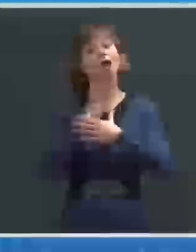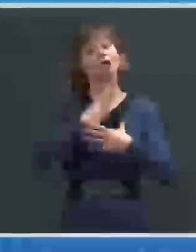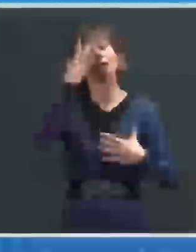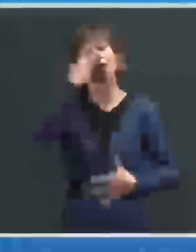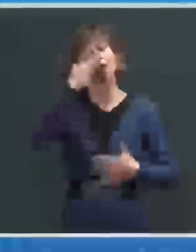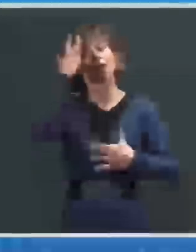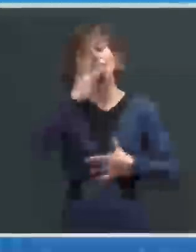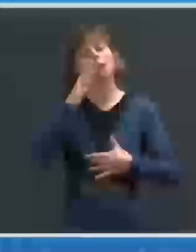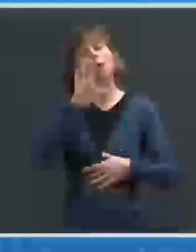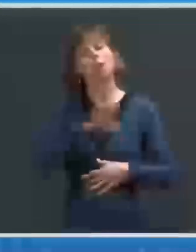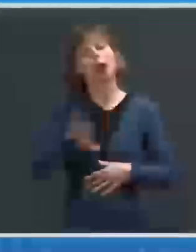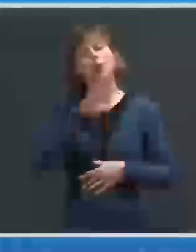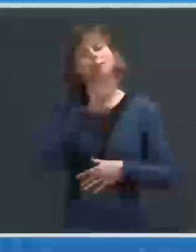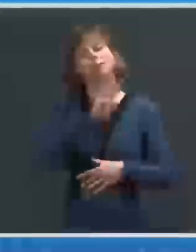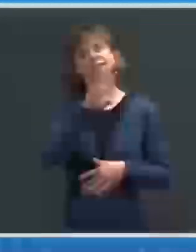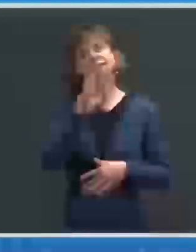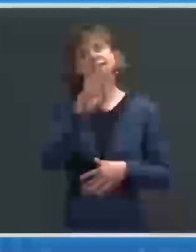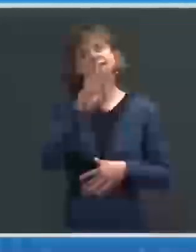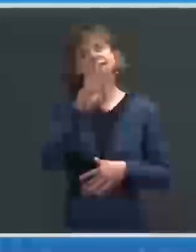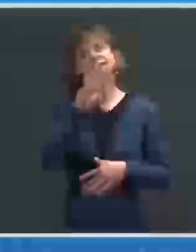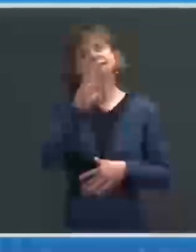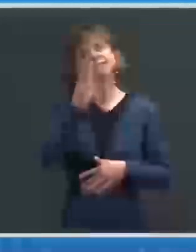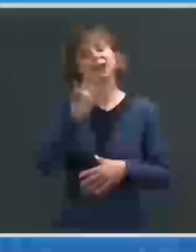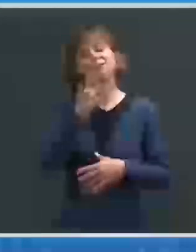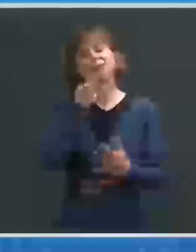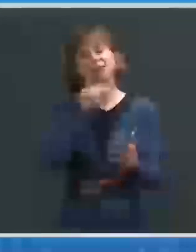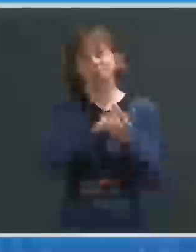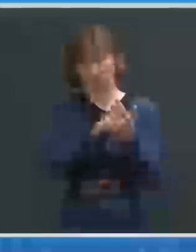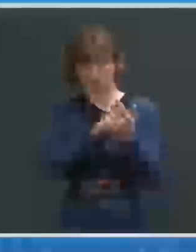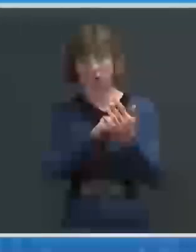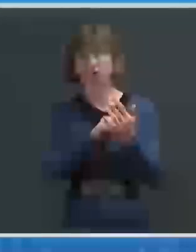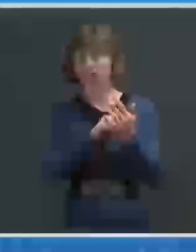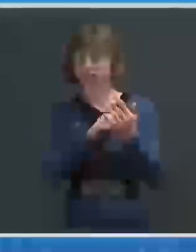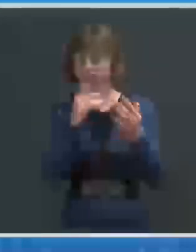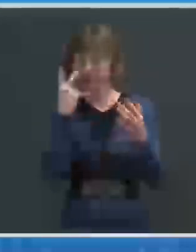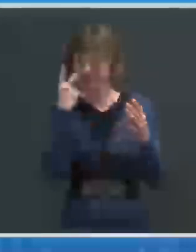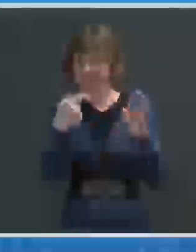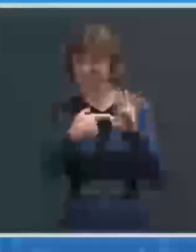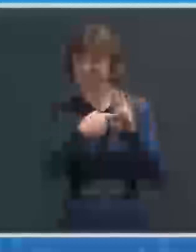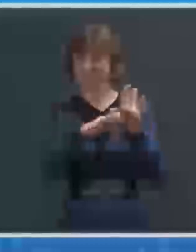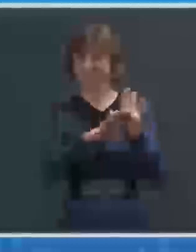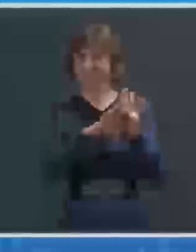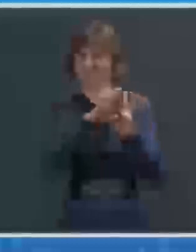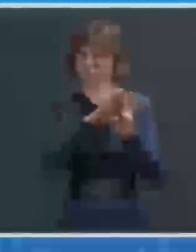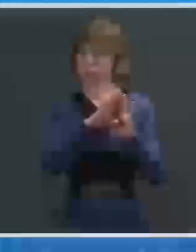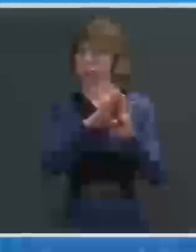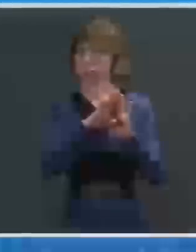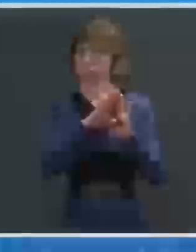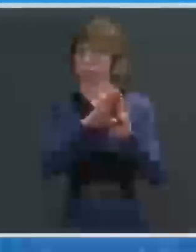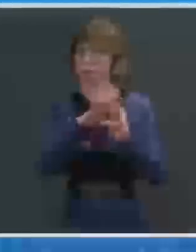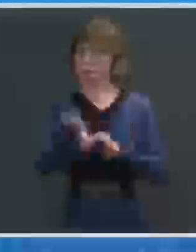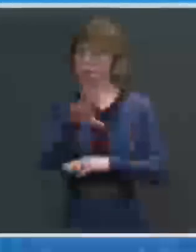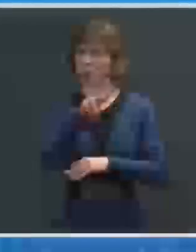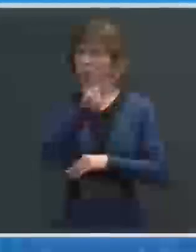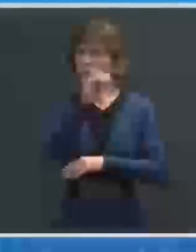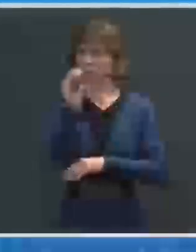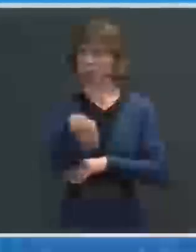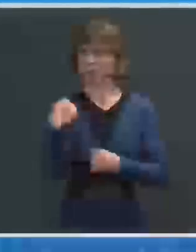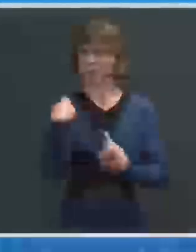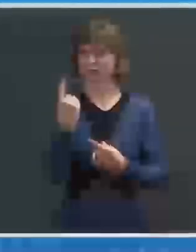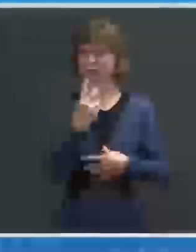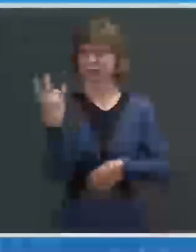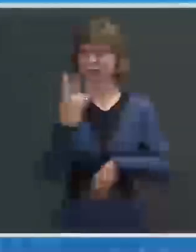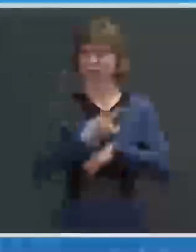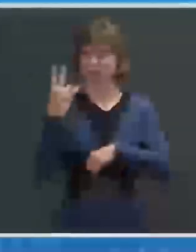approximately 67,200, represents an increase of a little over 2% compared to the prior 7